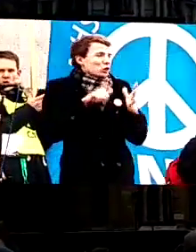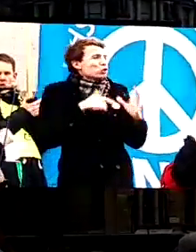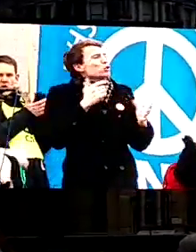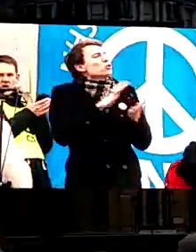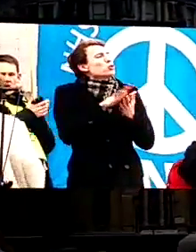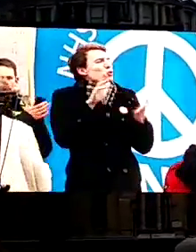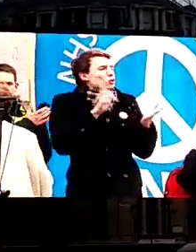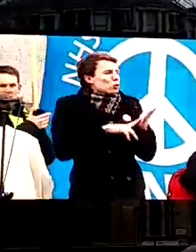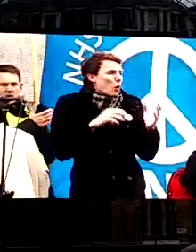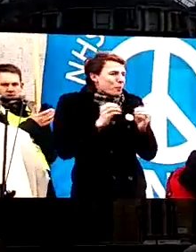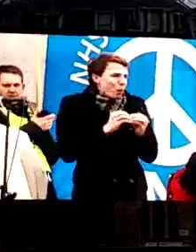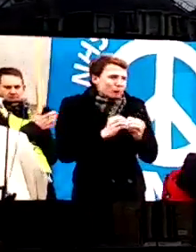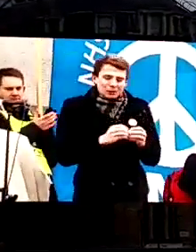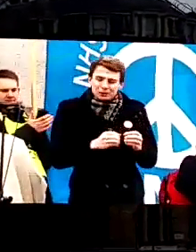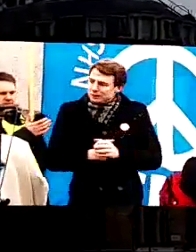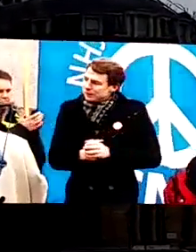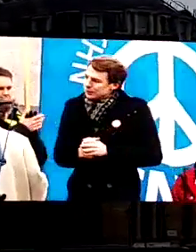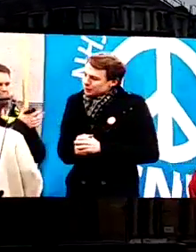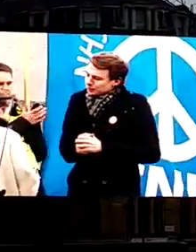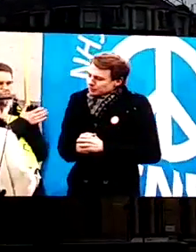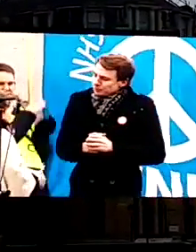John.